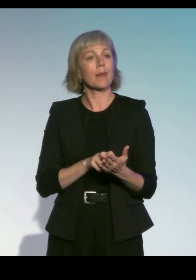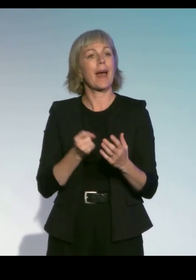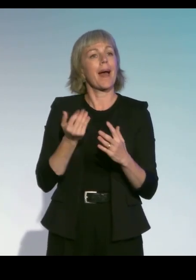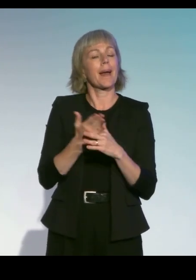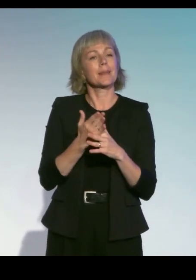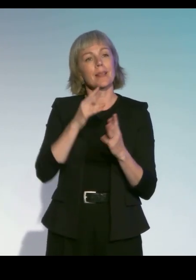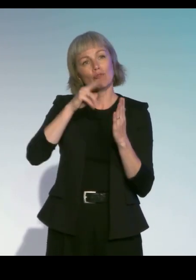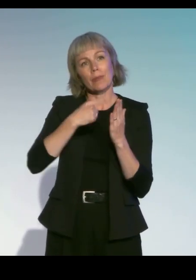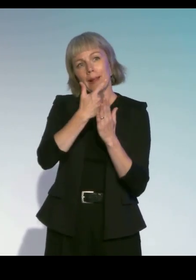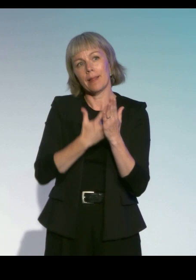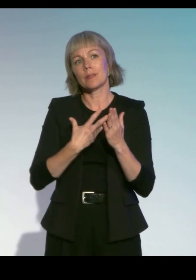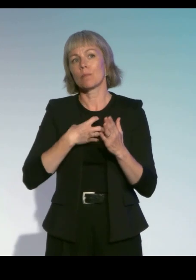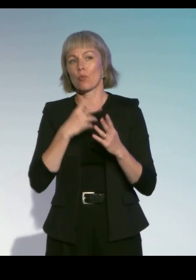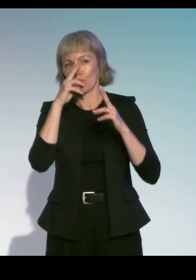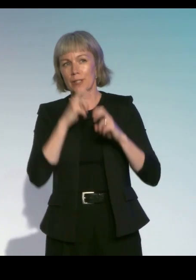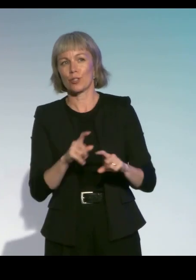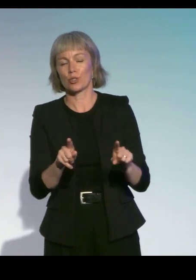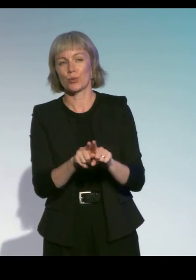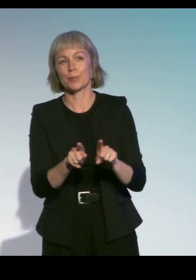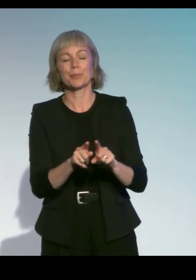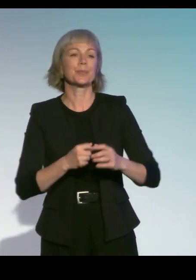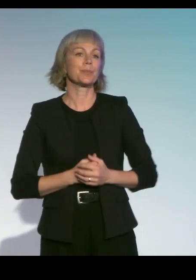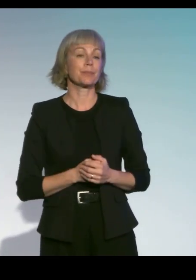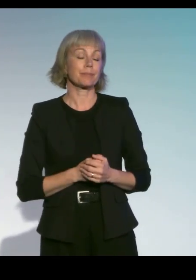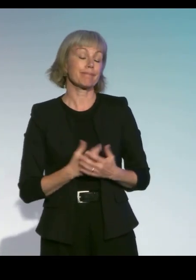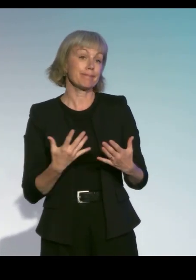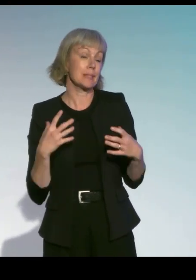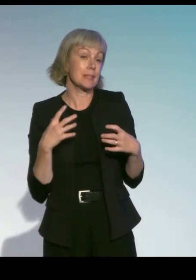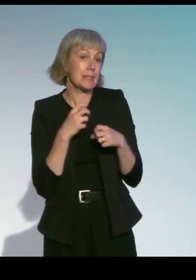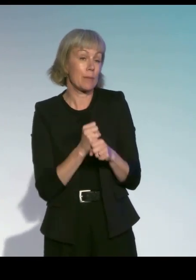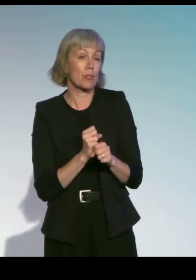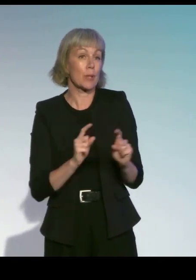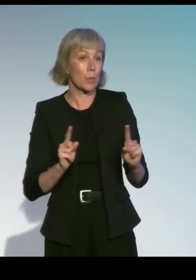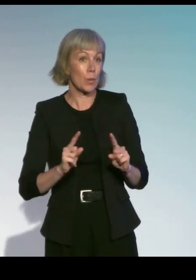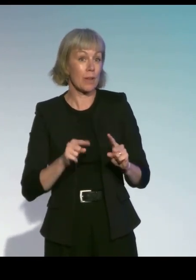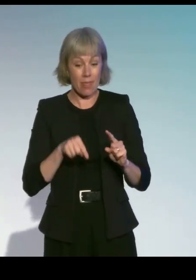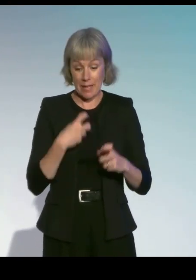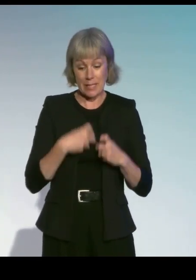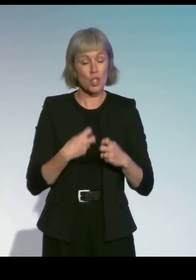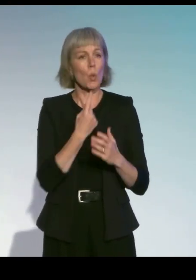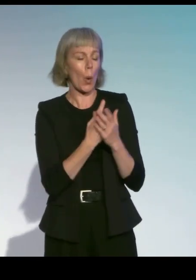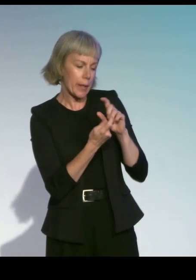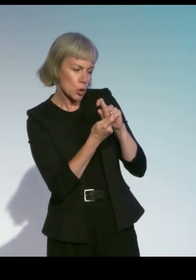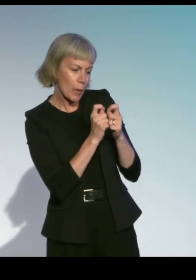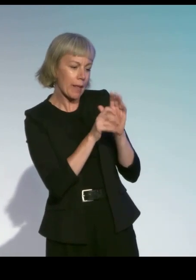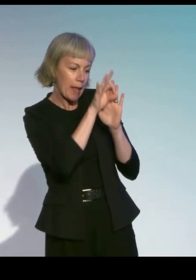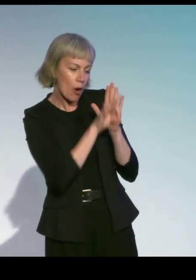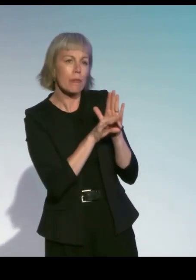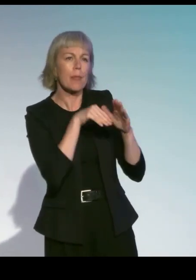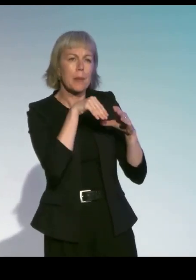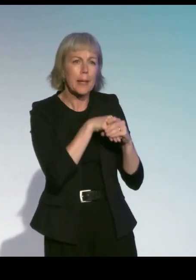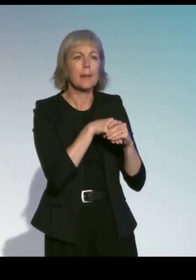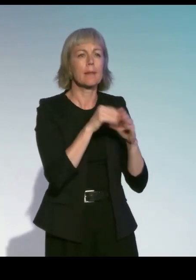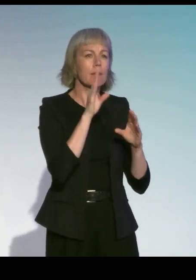reading list with more research on this issue. In summary, this is not just an issue of tweaking algorithms or revising